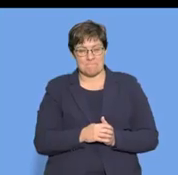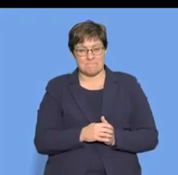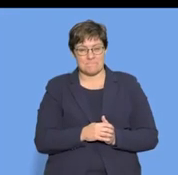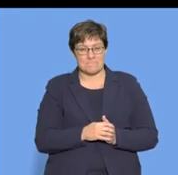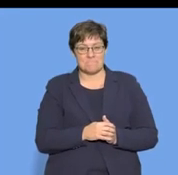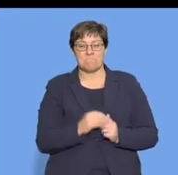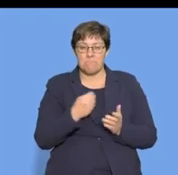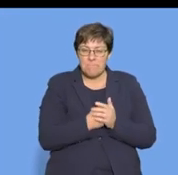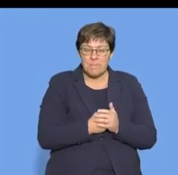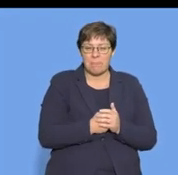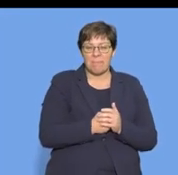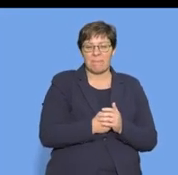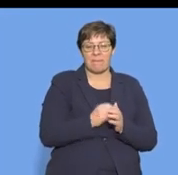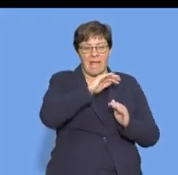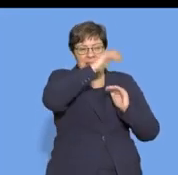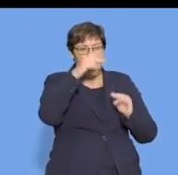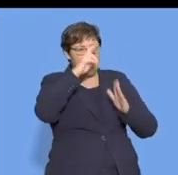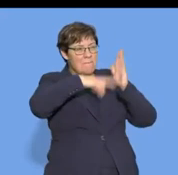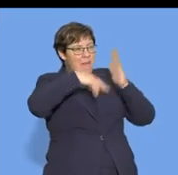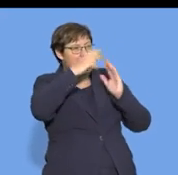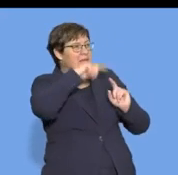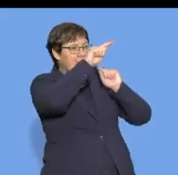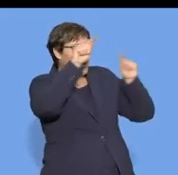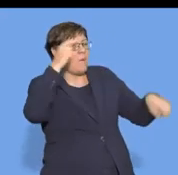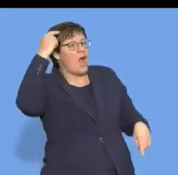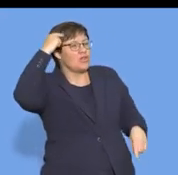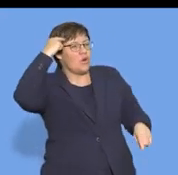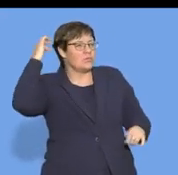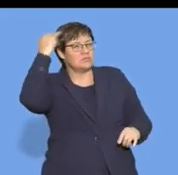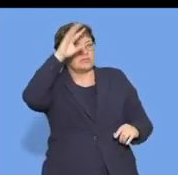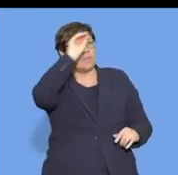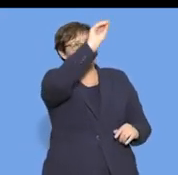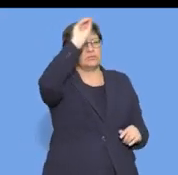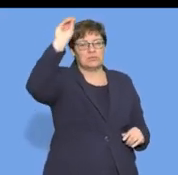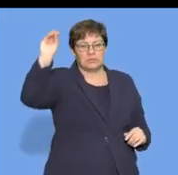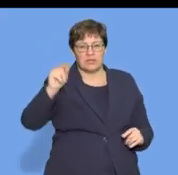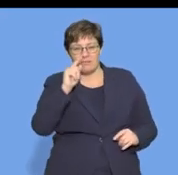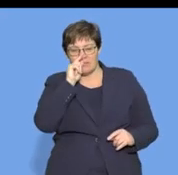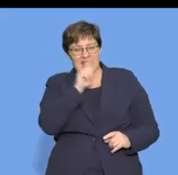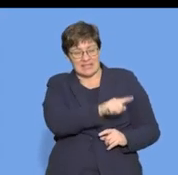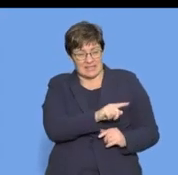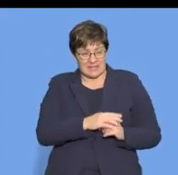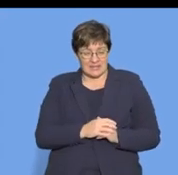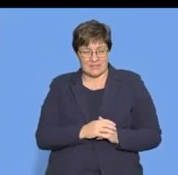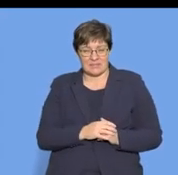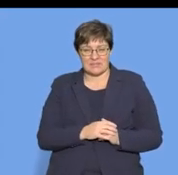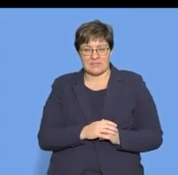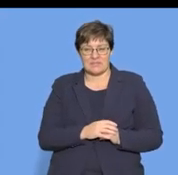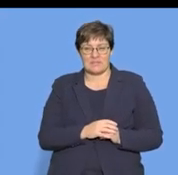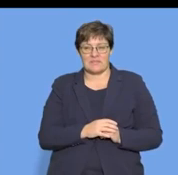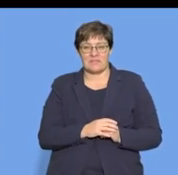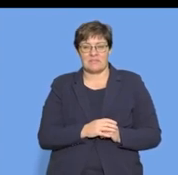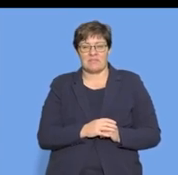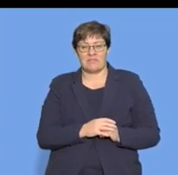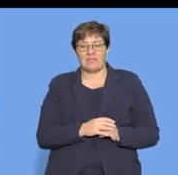also find cave paintings as evidence of symbolic thought. And here we see